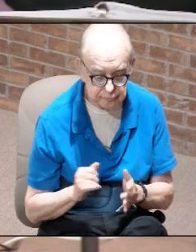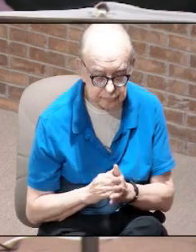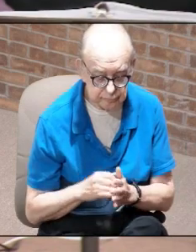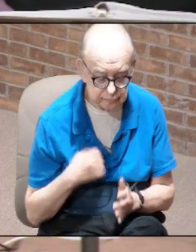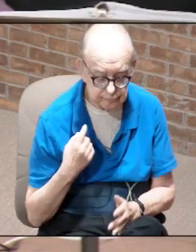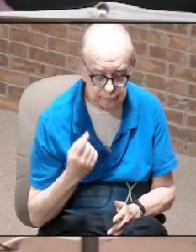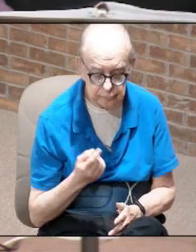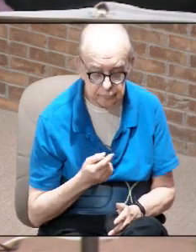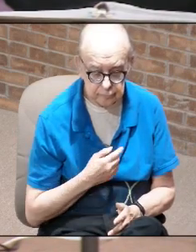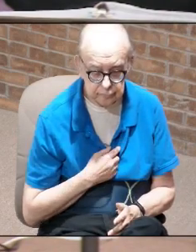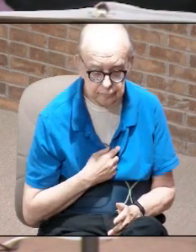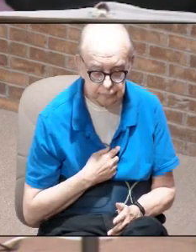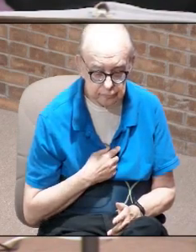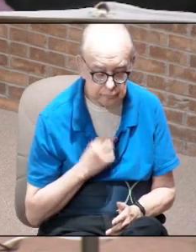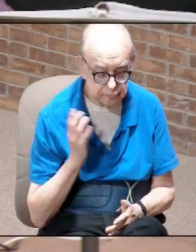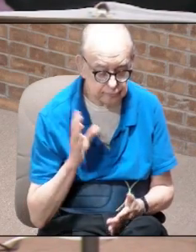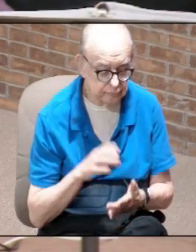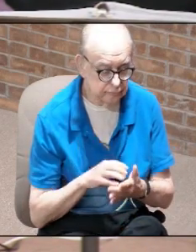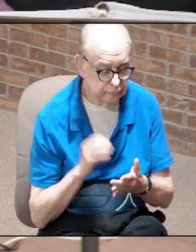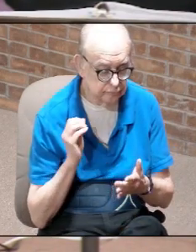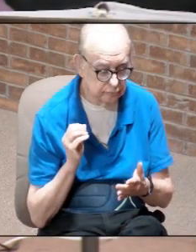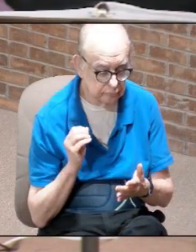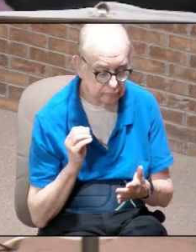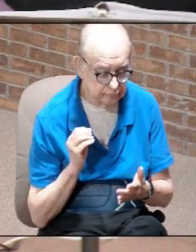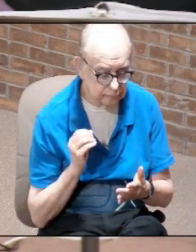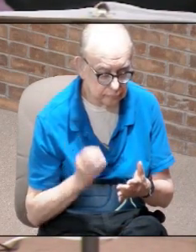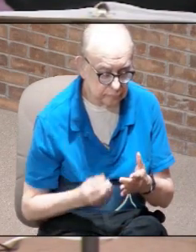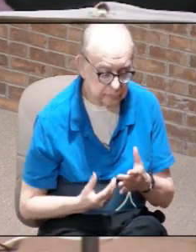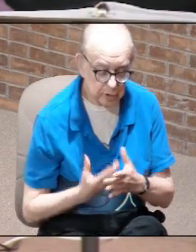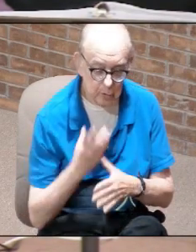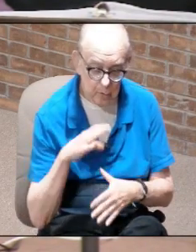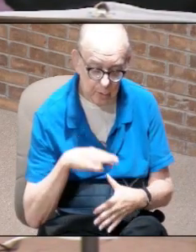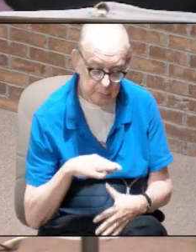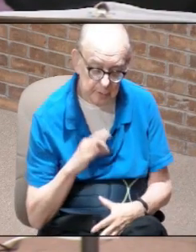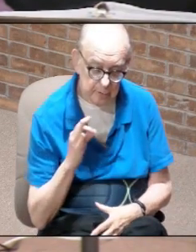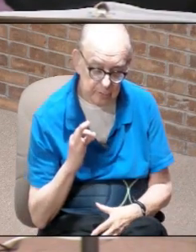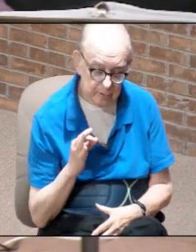that we learn to grow spiritually